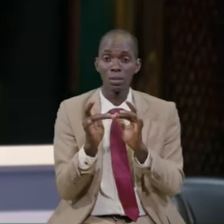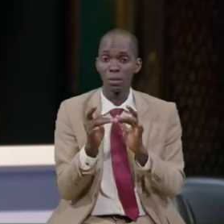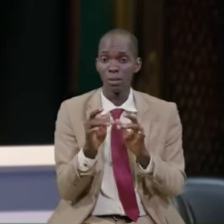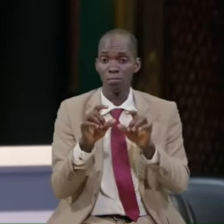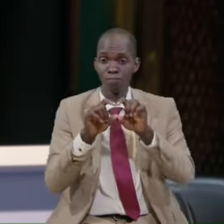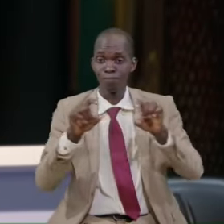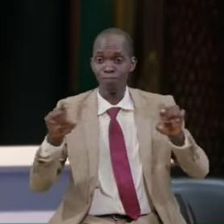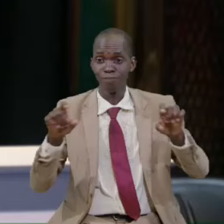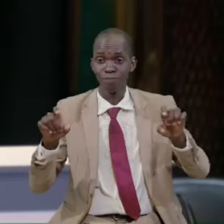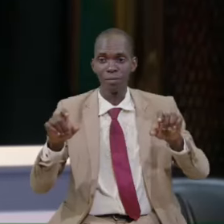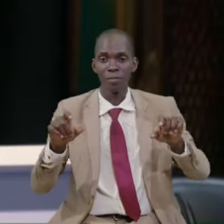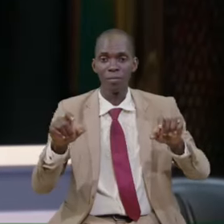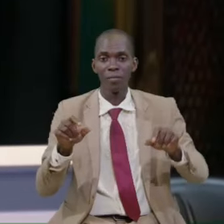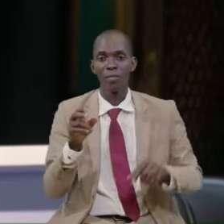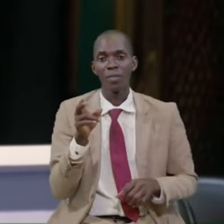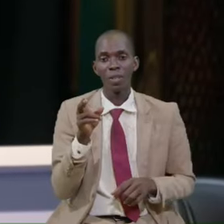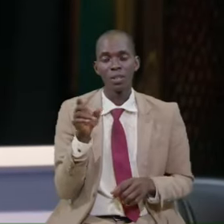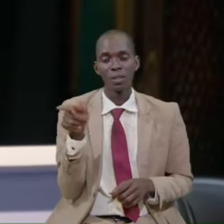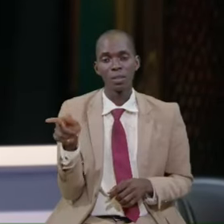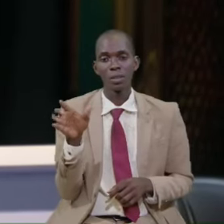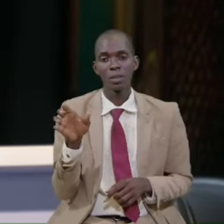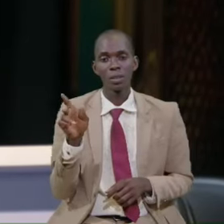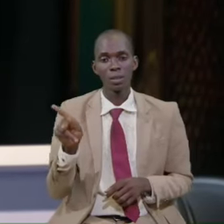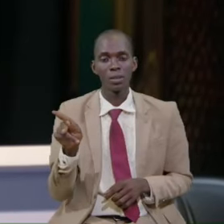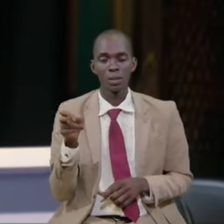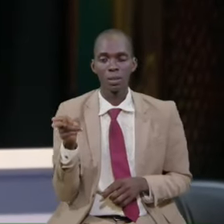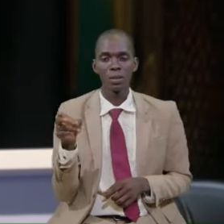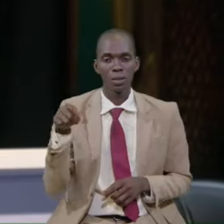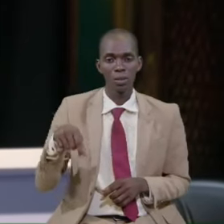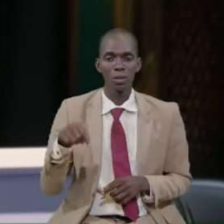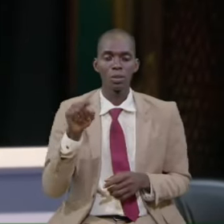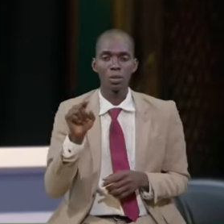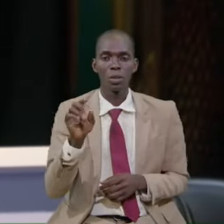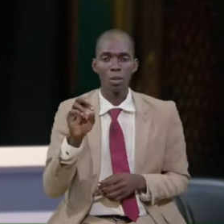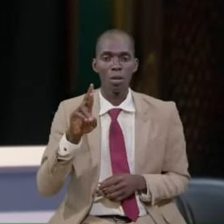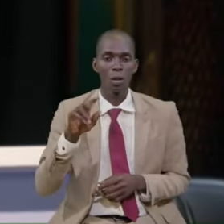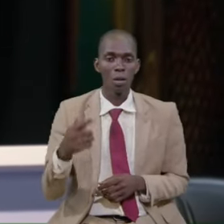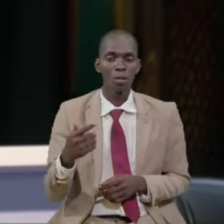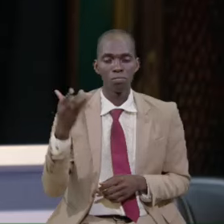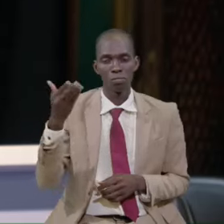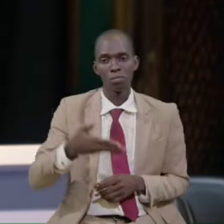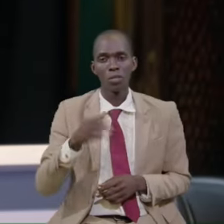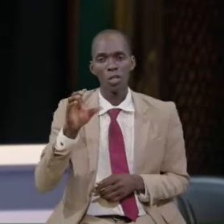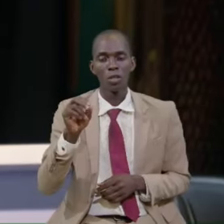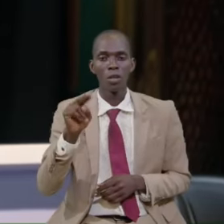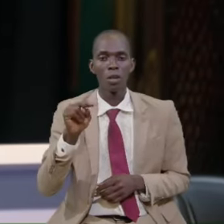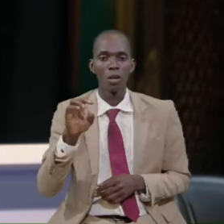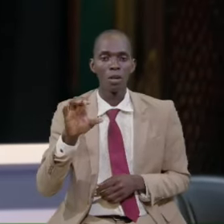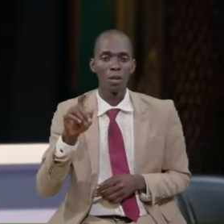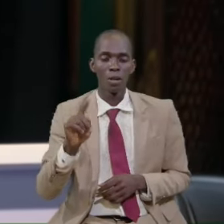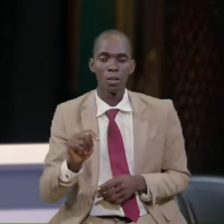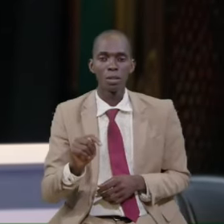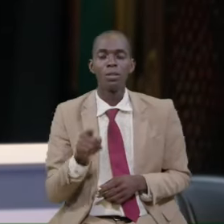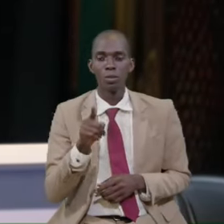gckhq.org/connect, below your player. Click it and fill the form so that we can assist you